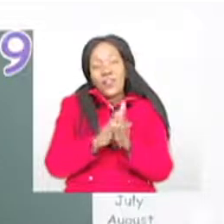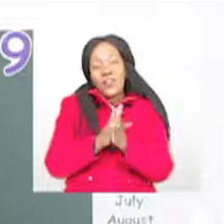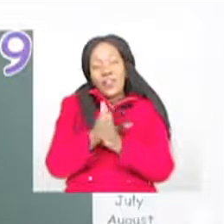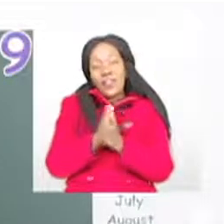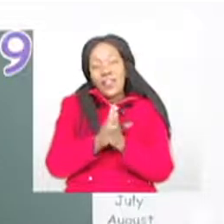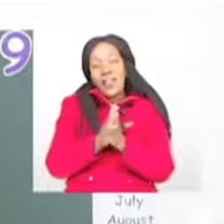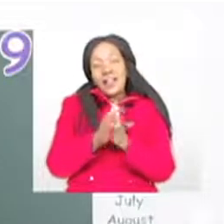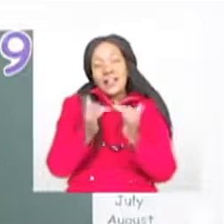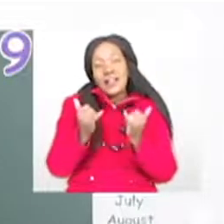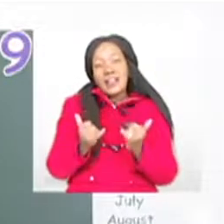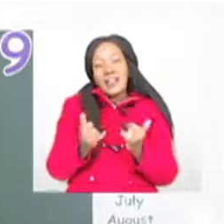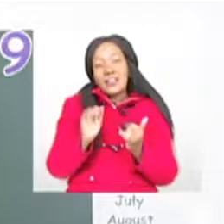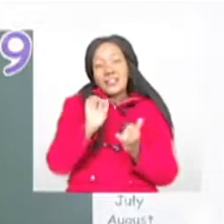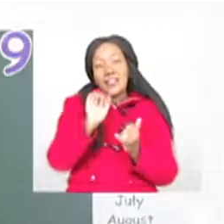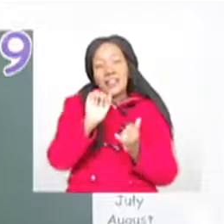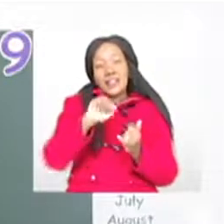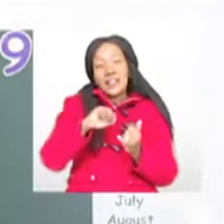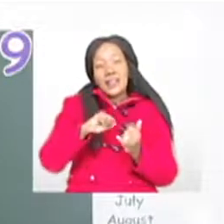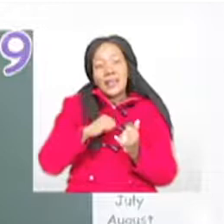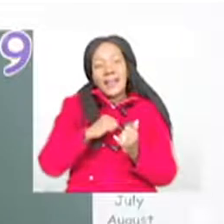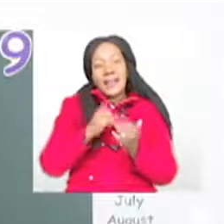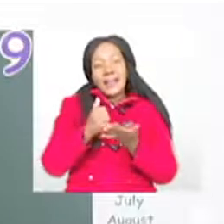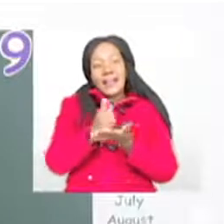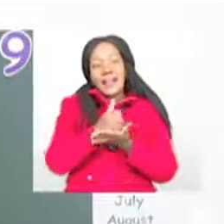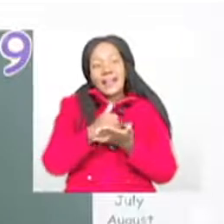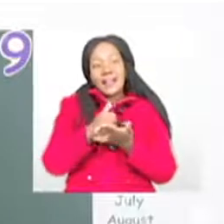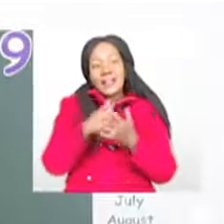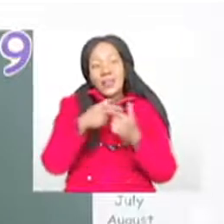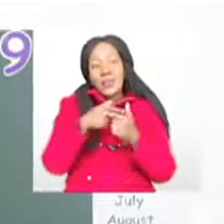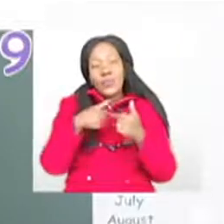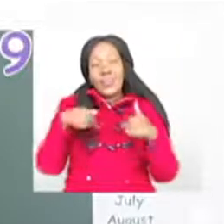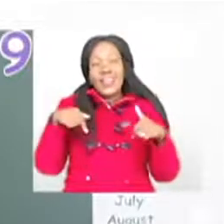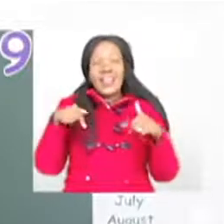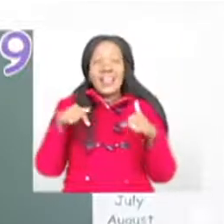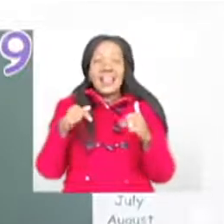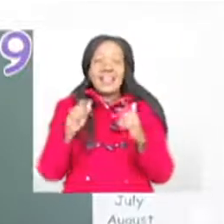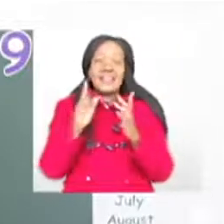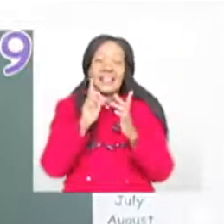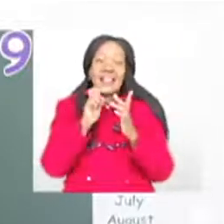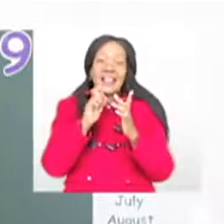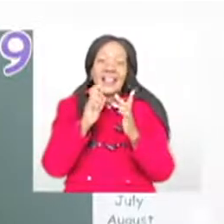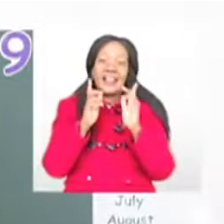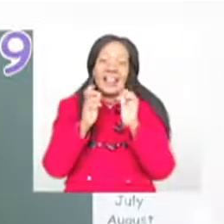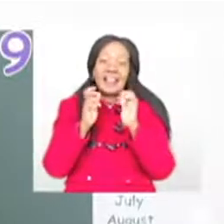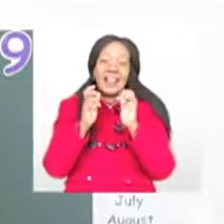forth. Now your hands and mine are clean. We have